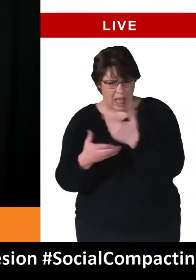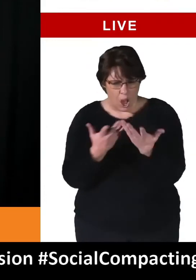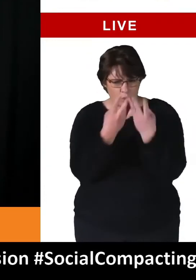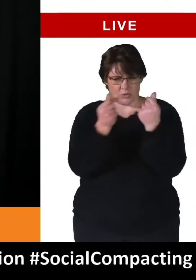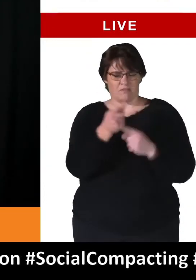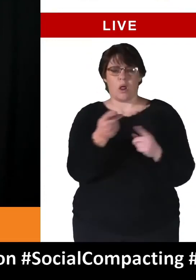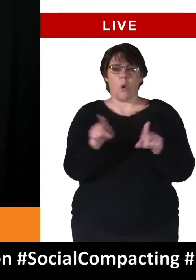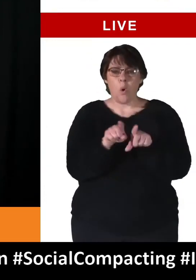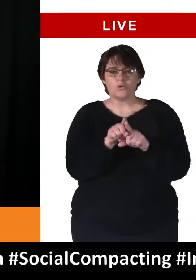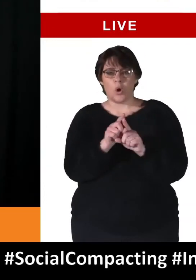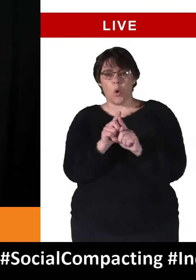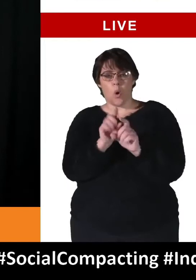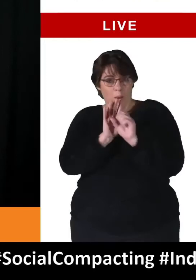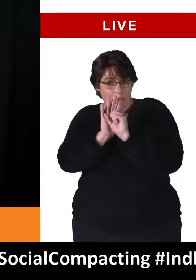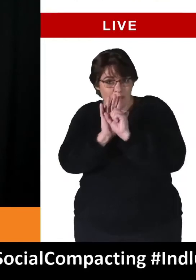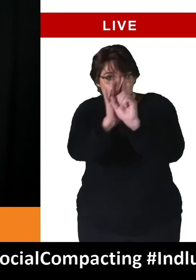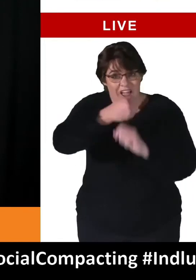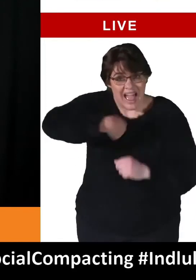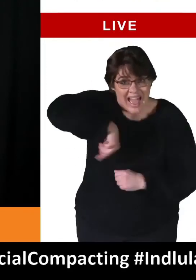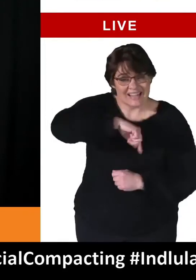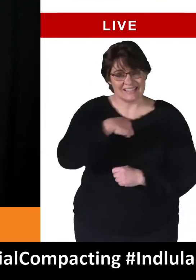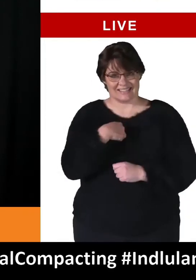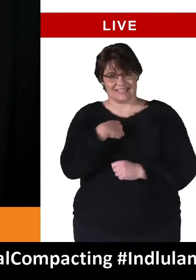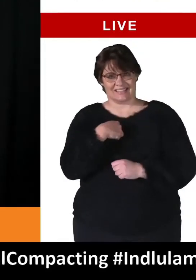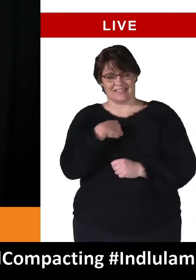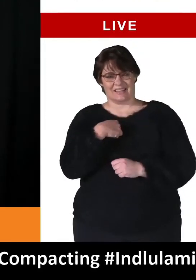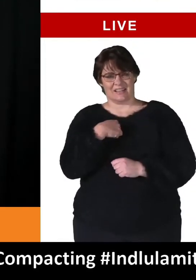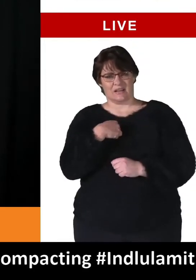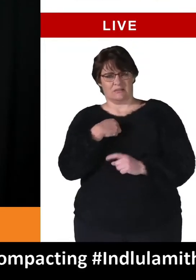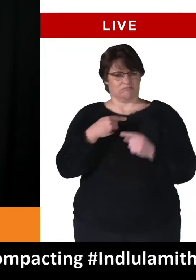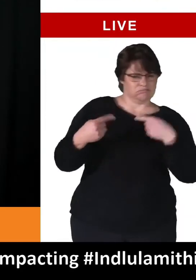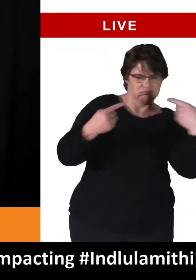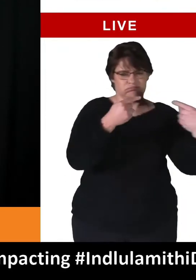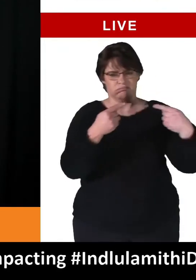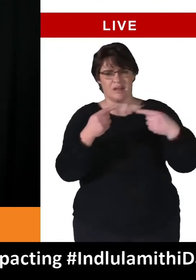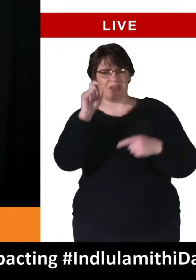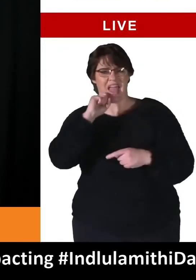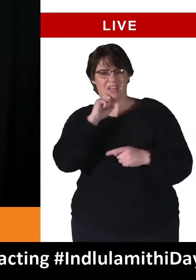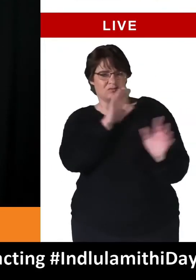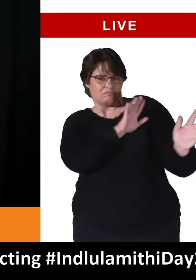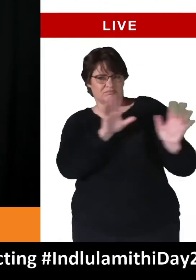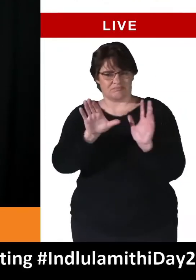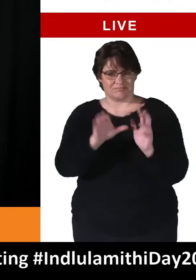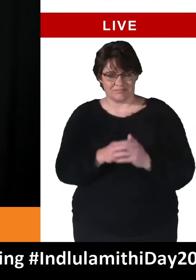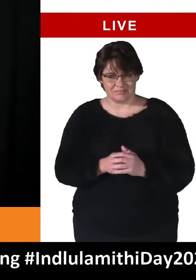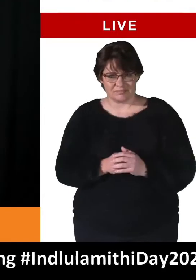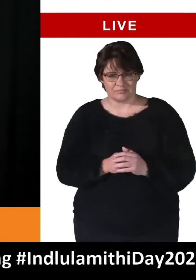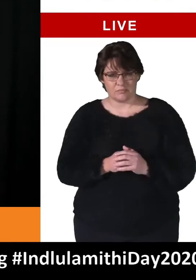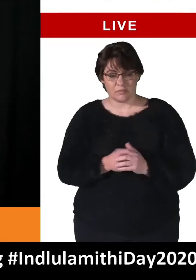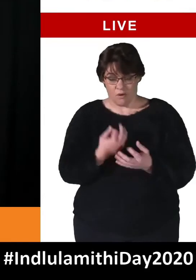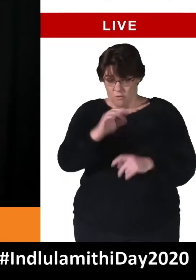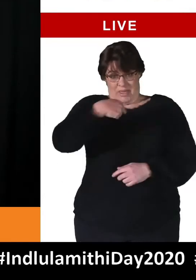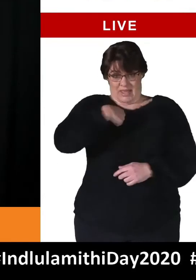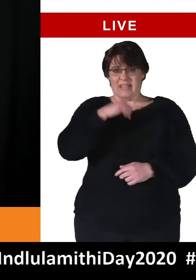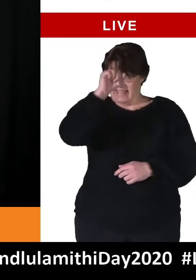also pushing us into this robotic age that we are moving into. So for me, I